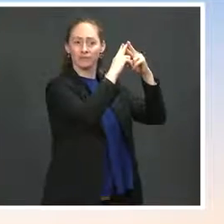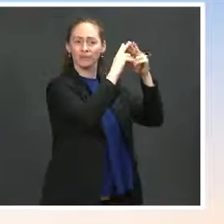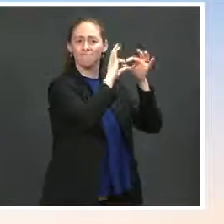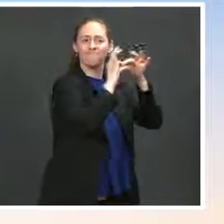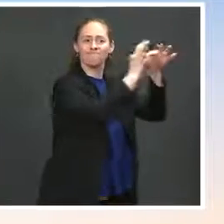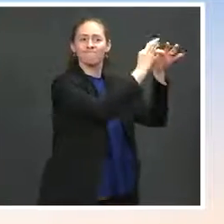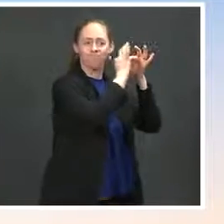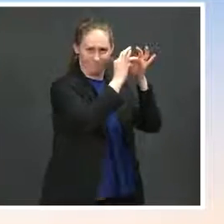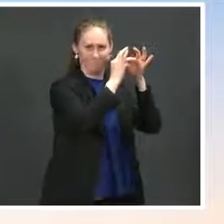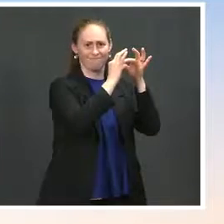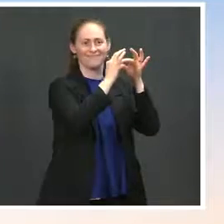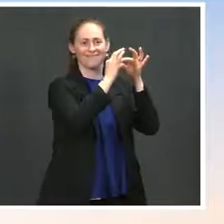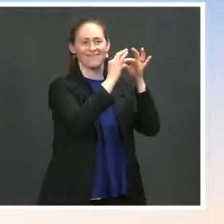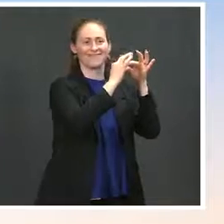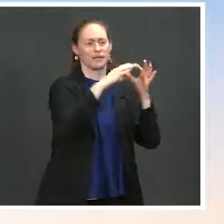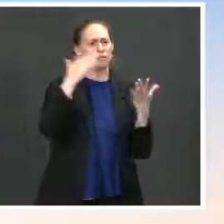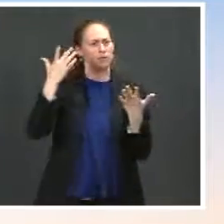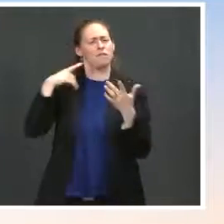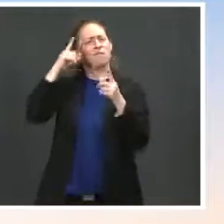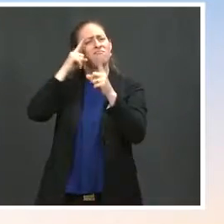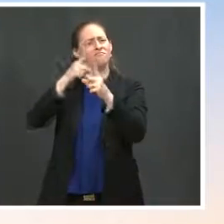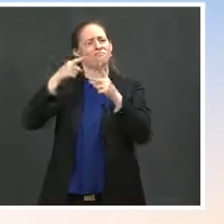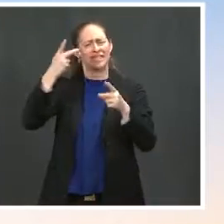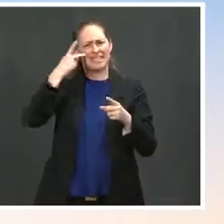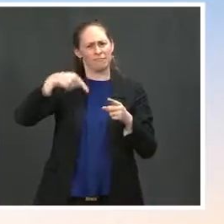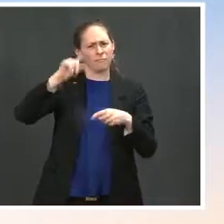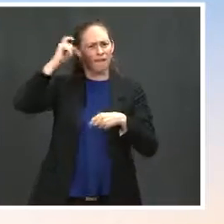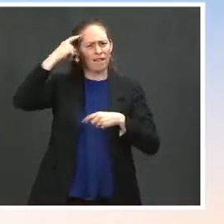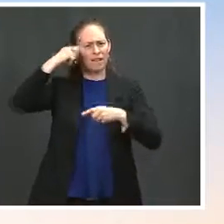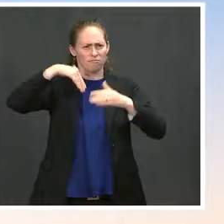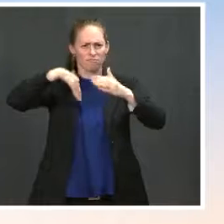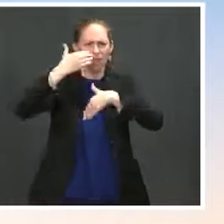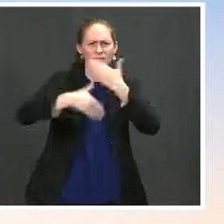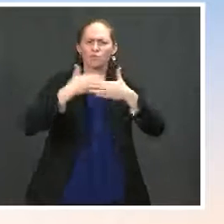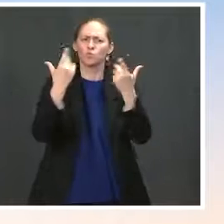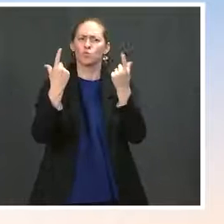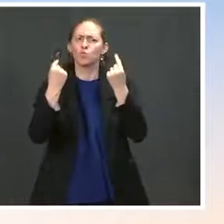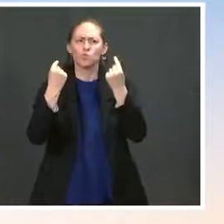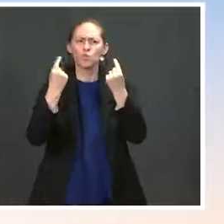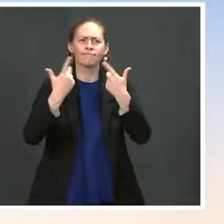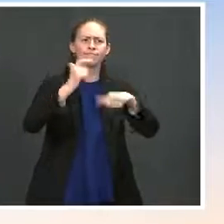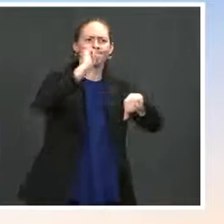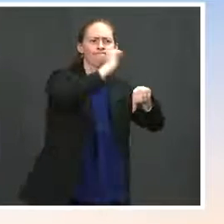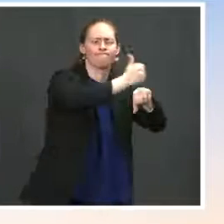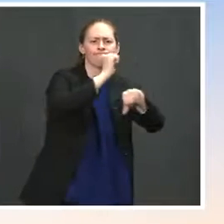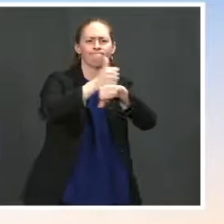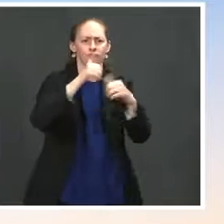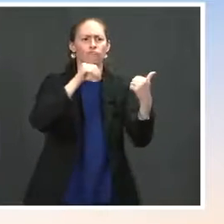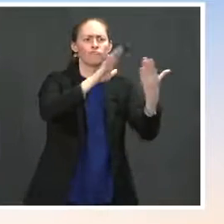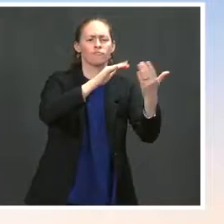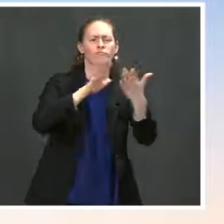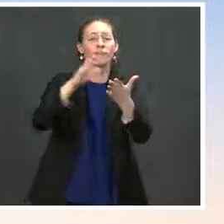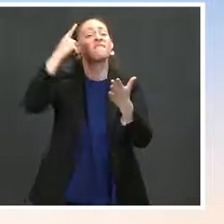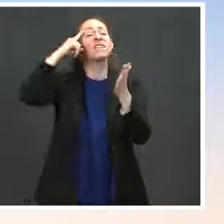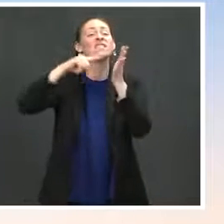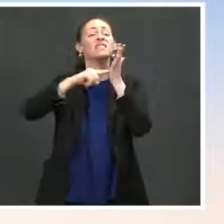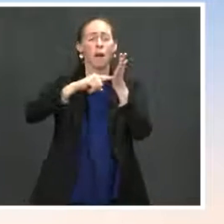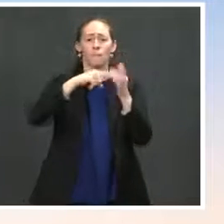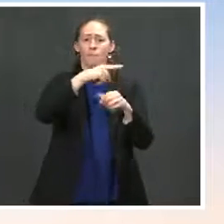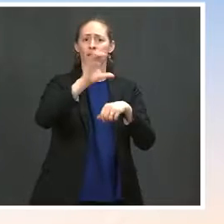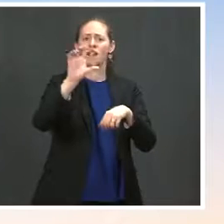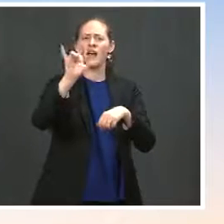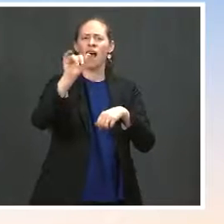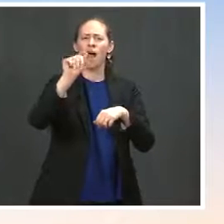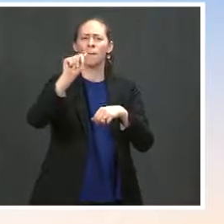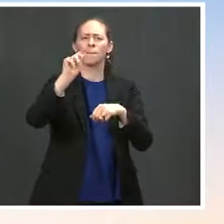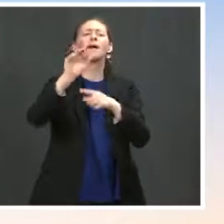a whole-of-government process that was organized through his Climate Task Force to establish the 2030